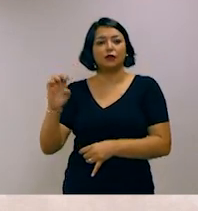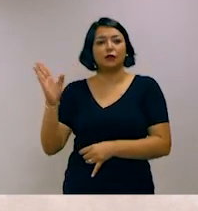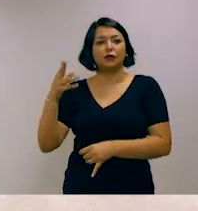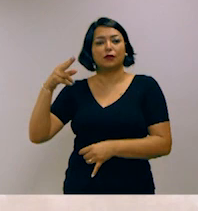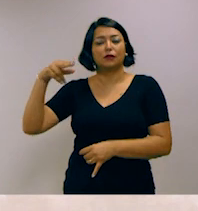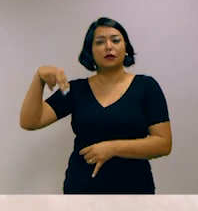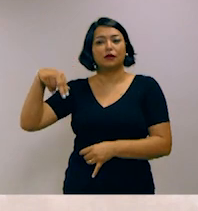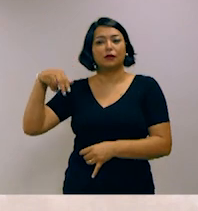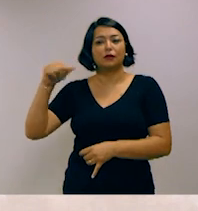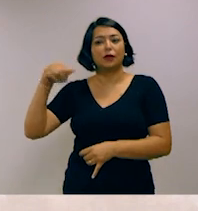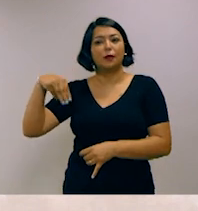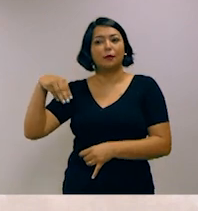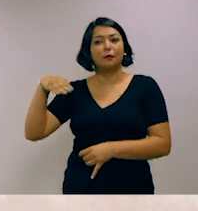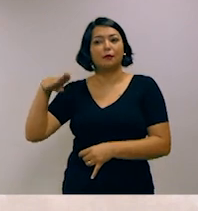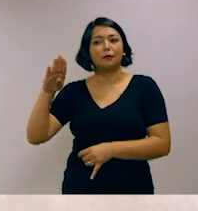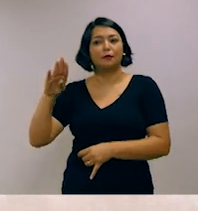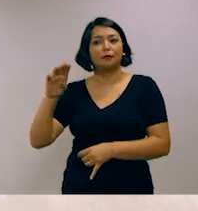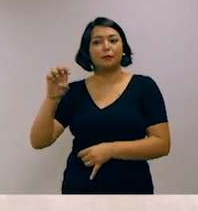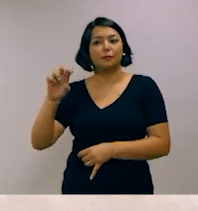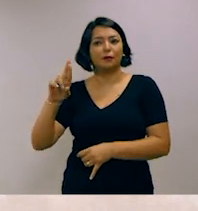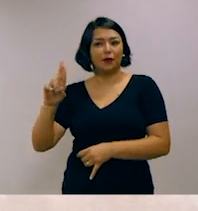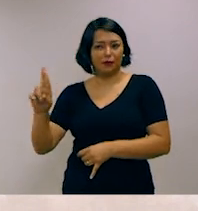information since 1995.